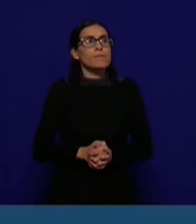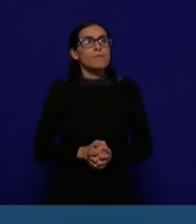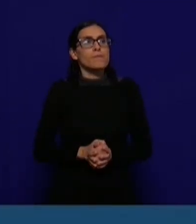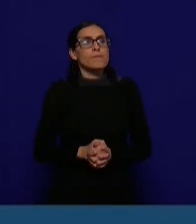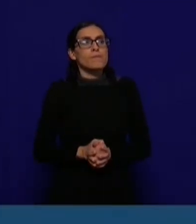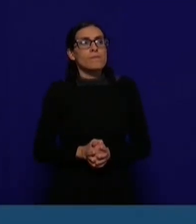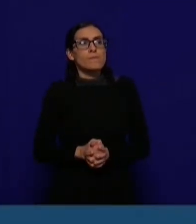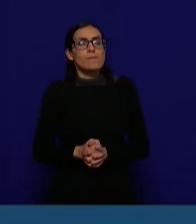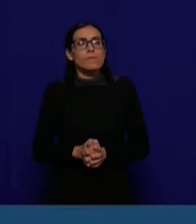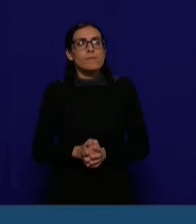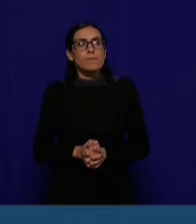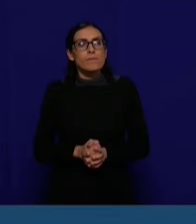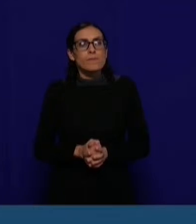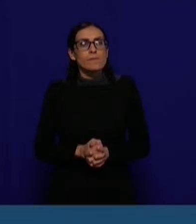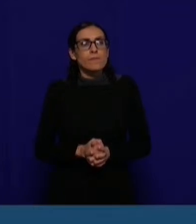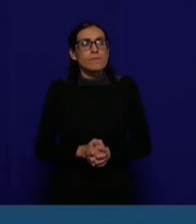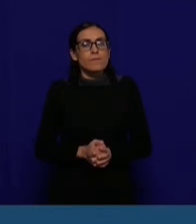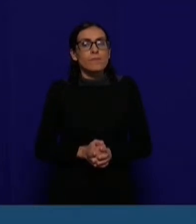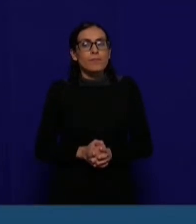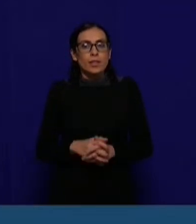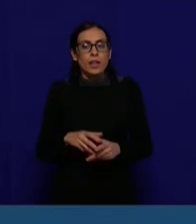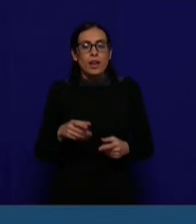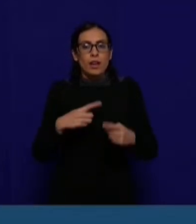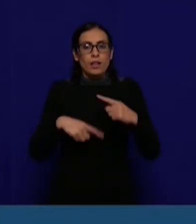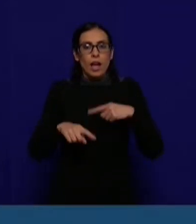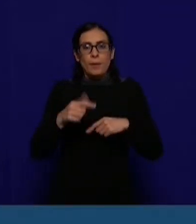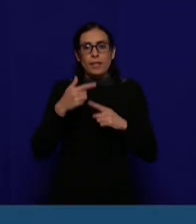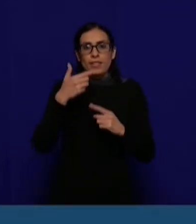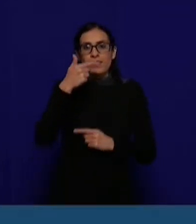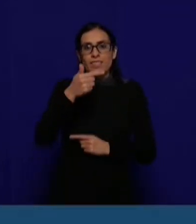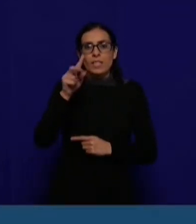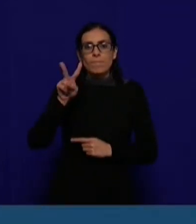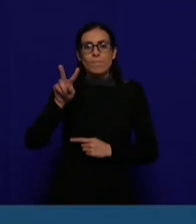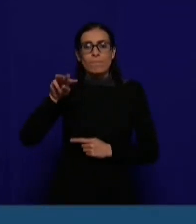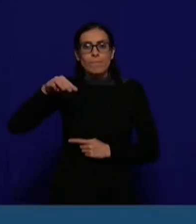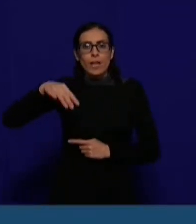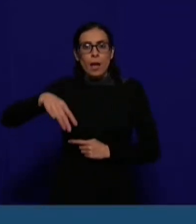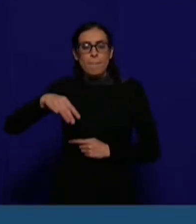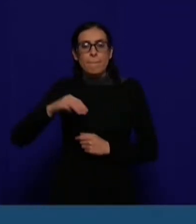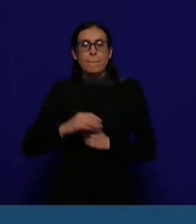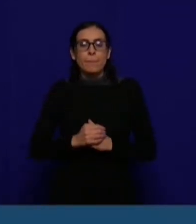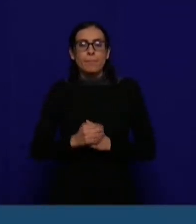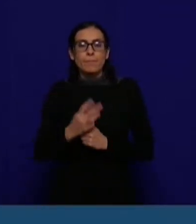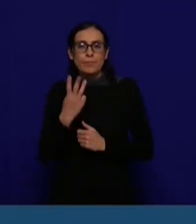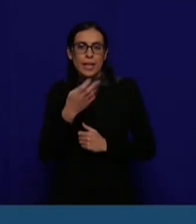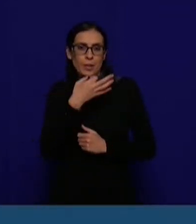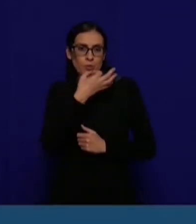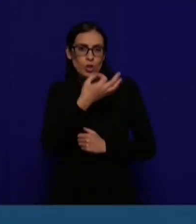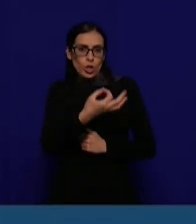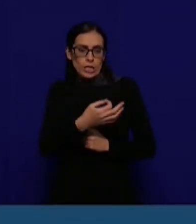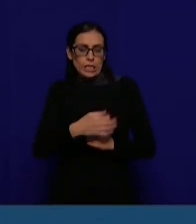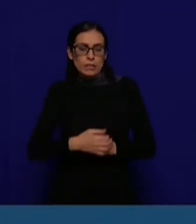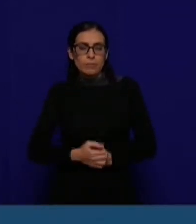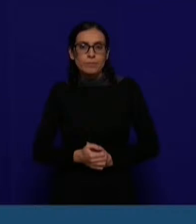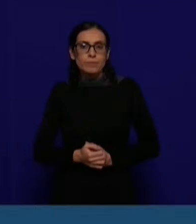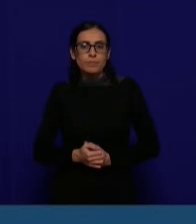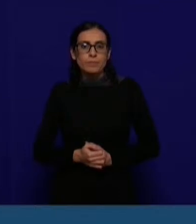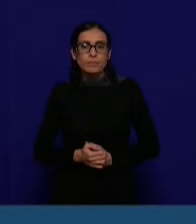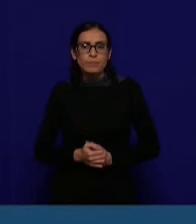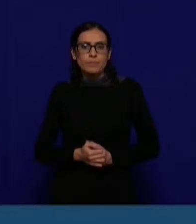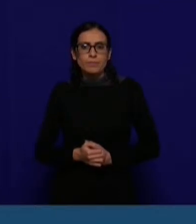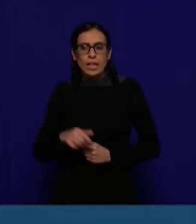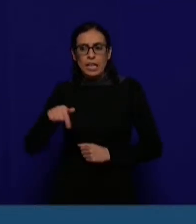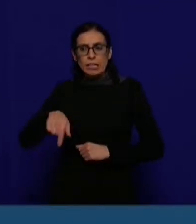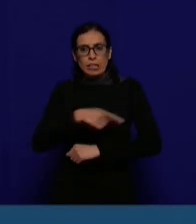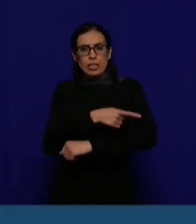TVM, Glenn. Salimlek Professur Gawci, l-għuna s-sanar tajjeb. Għandi 3 domandi jekk jogħġbok. Din il-ġimgħa waslet f'Malta